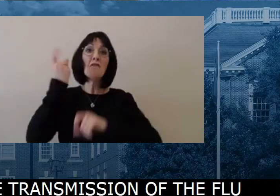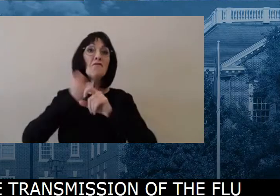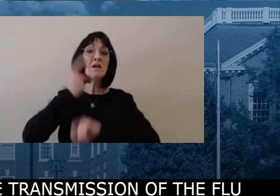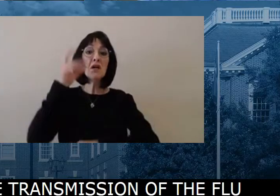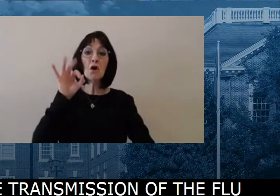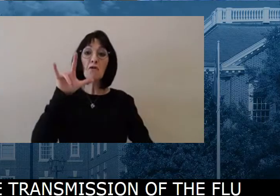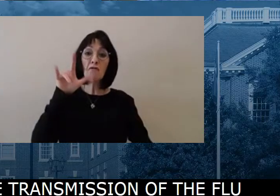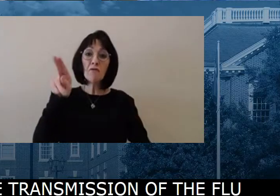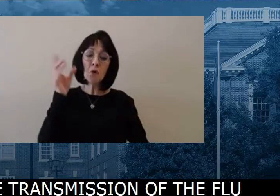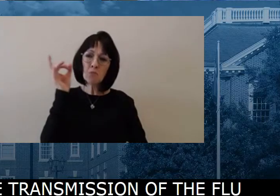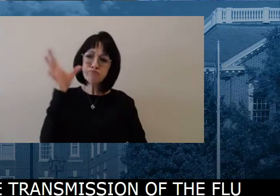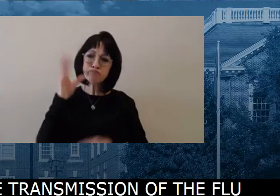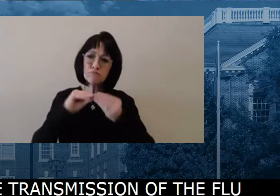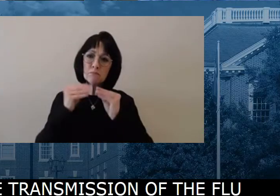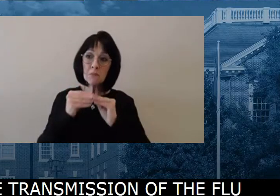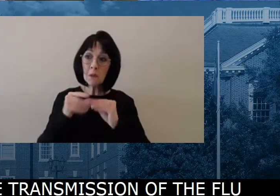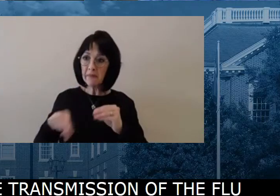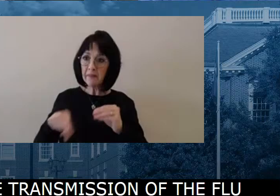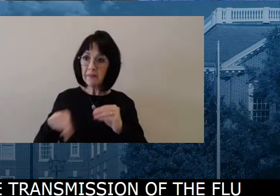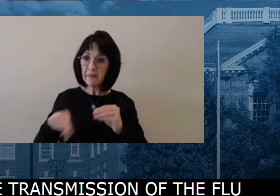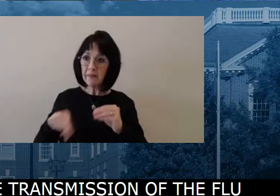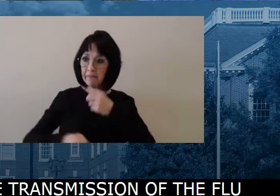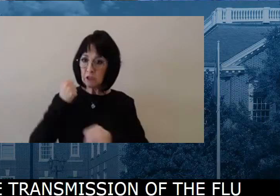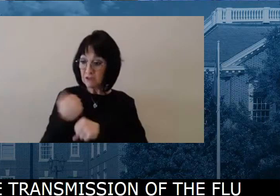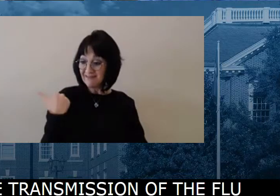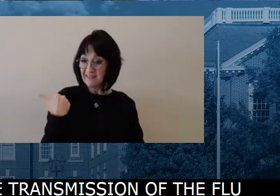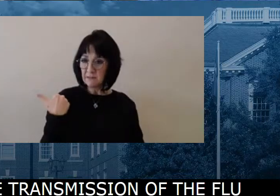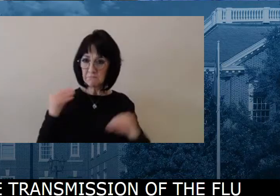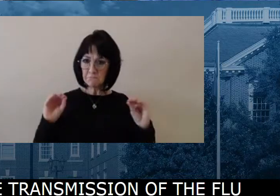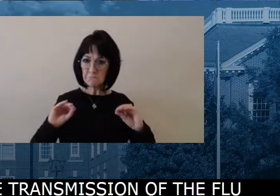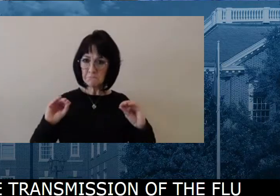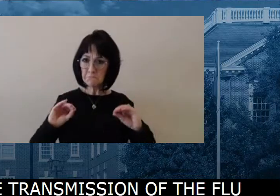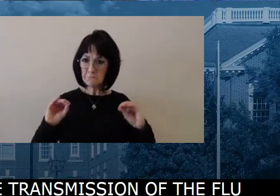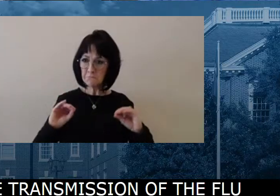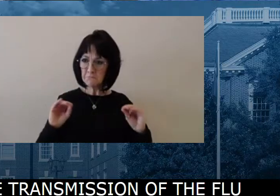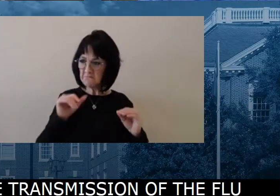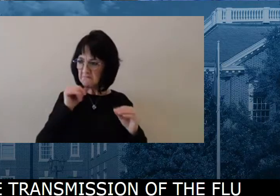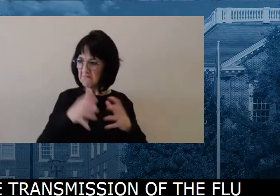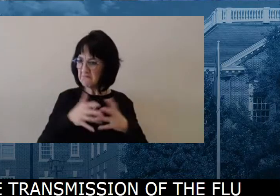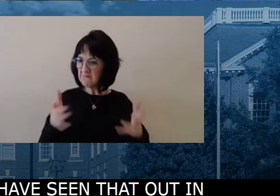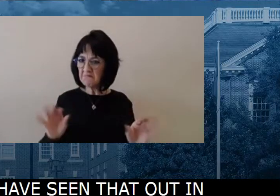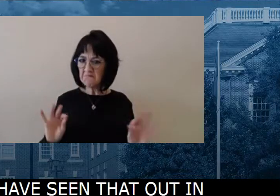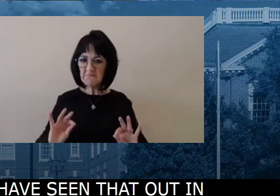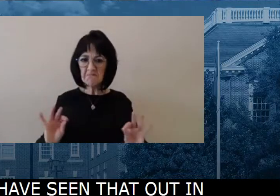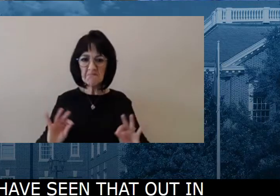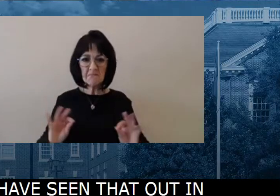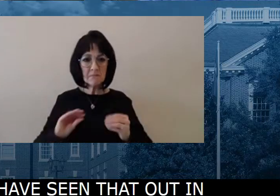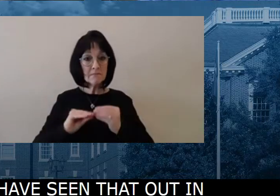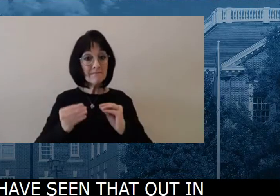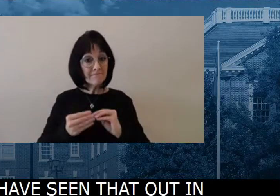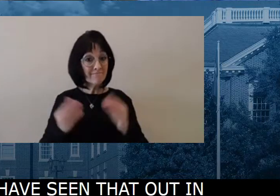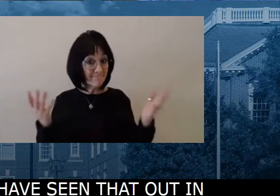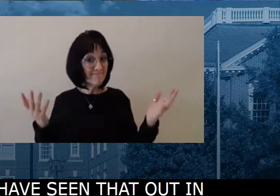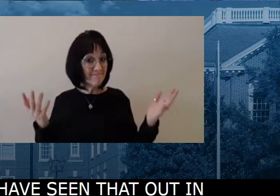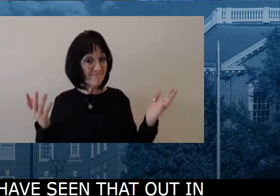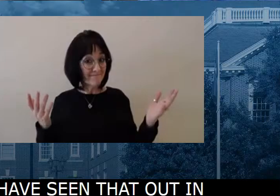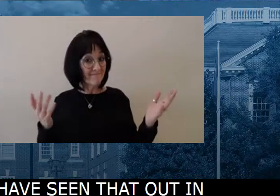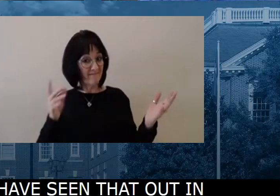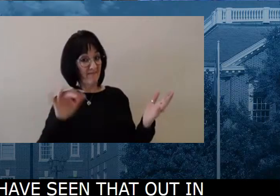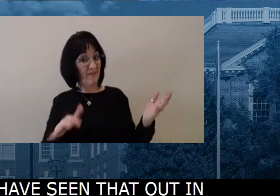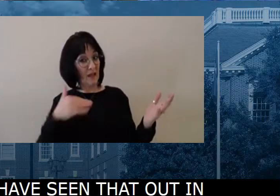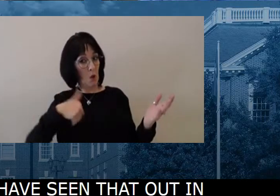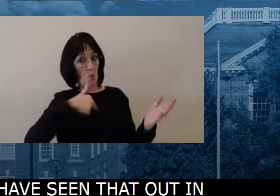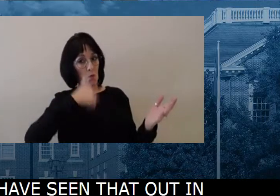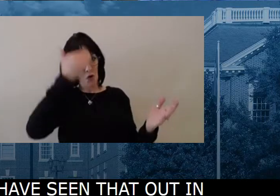And we see it in the records that we're tracking at the Division of Public Health. So with that, we'll let the